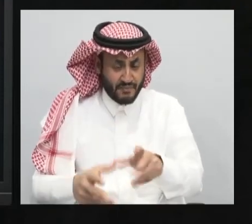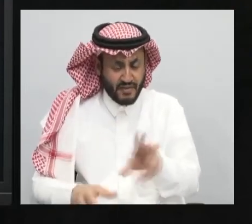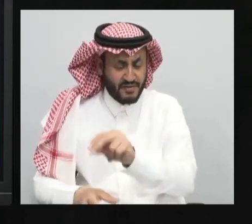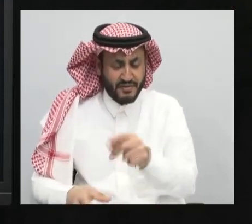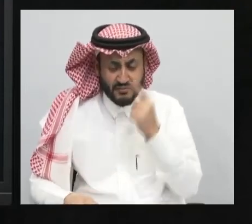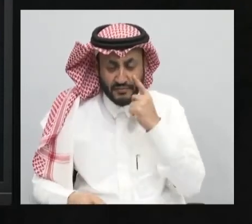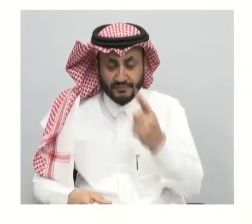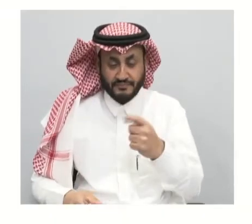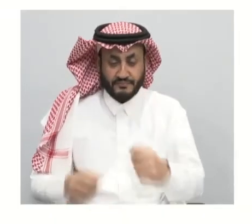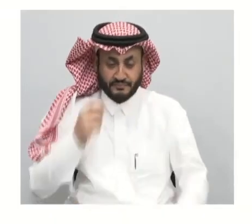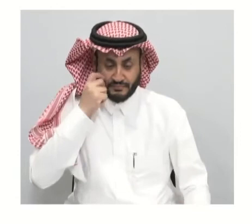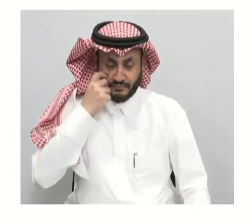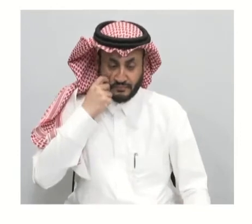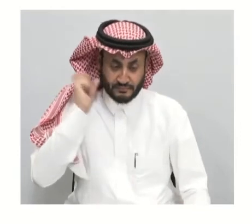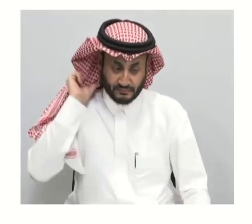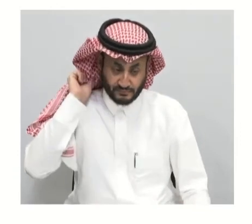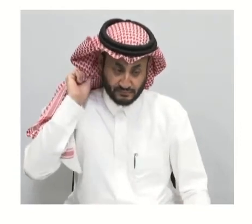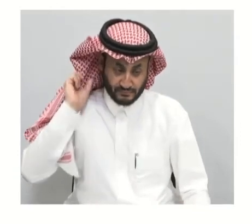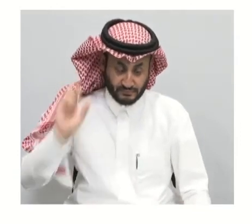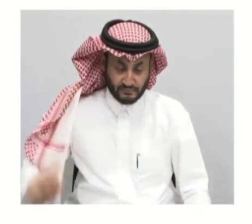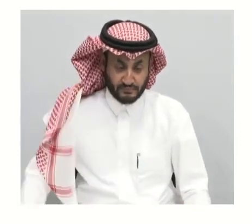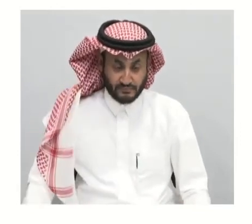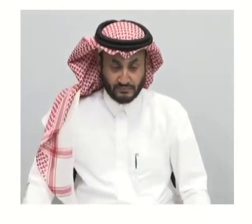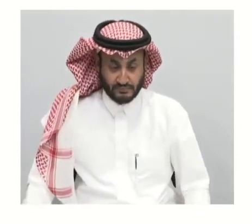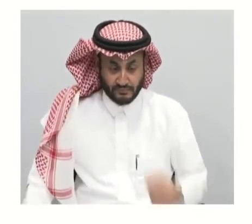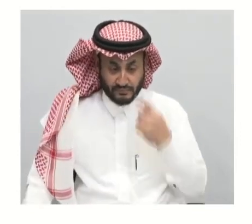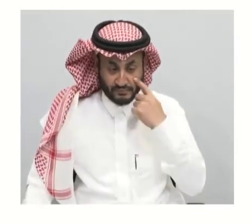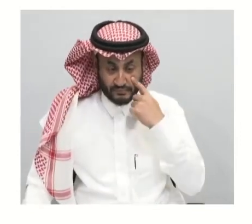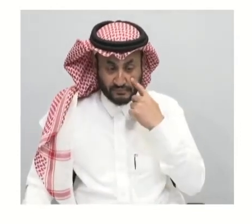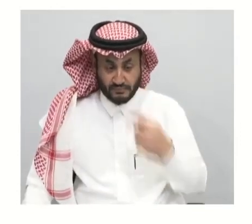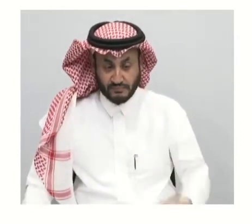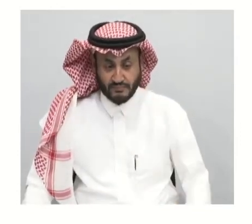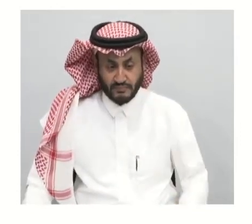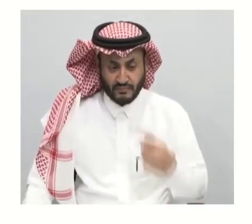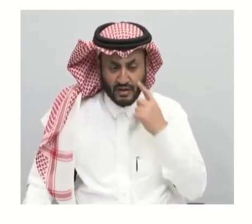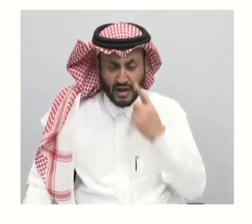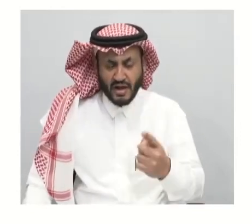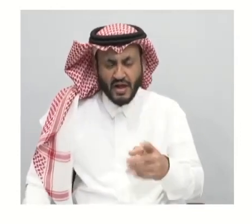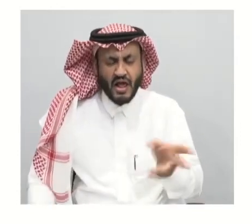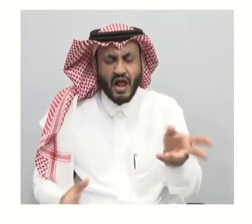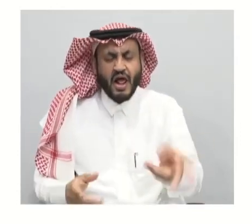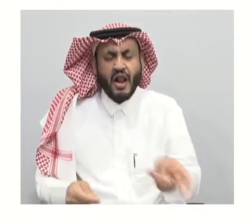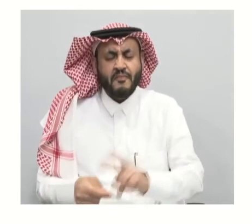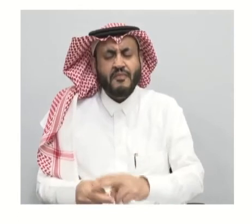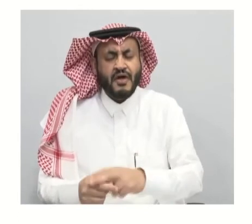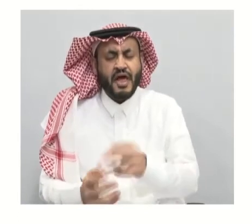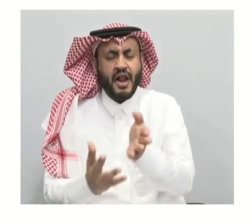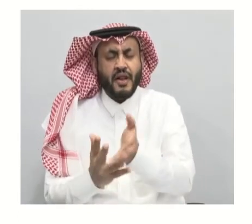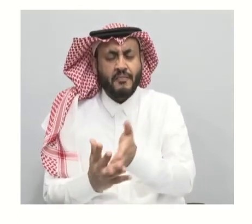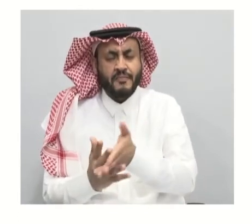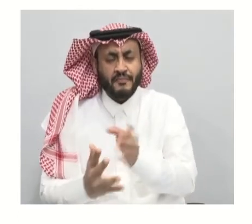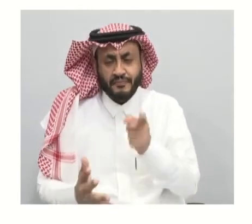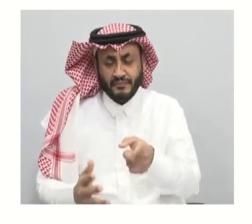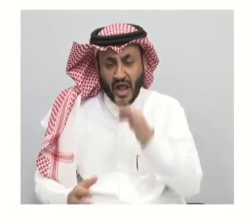here. Here we have, not in the middle, in the beginning, but mostly it's in the middle, like